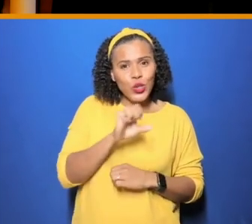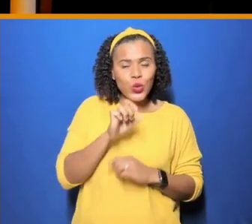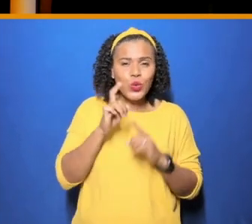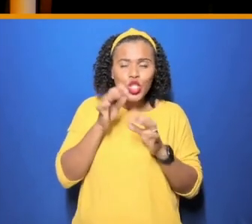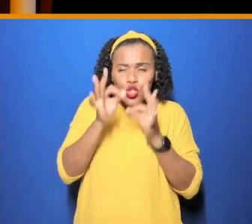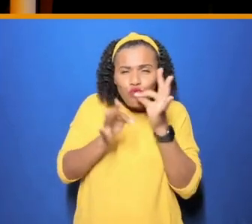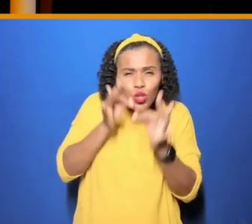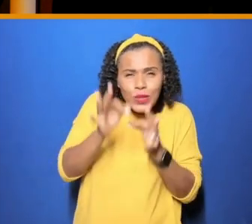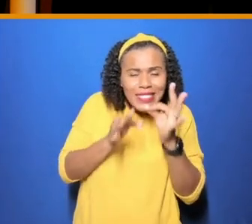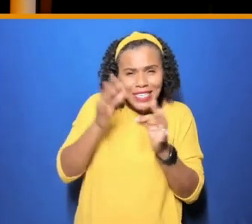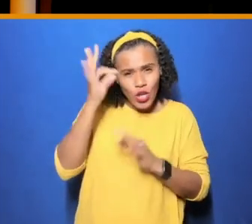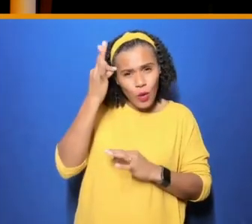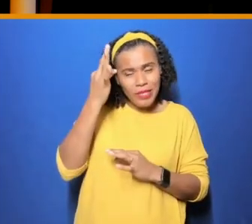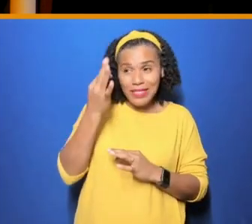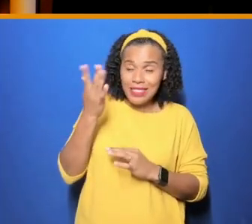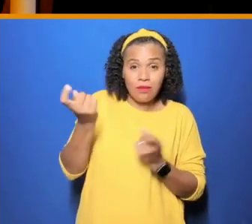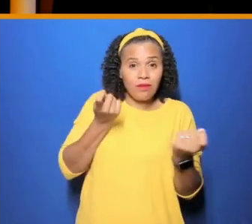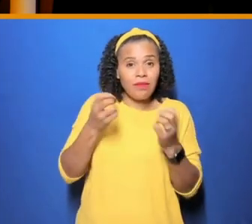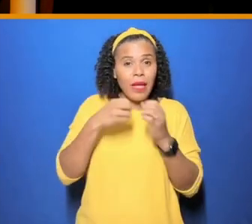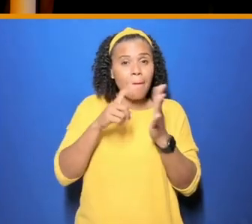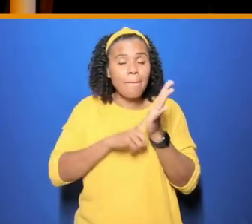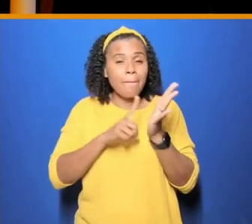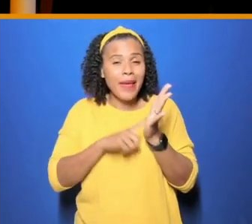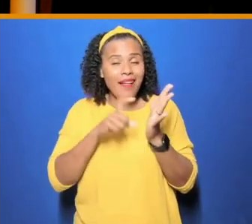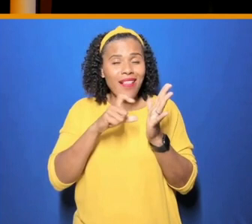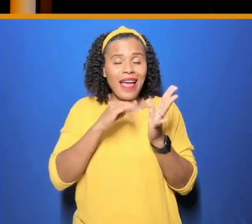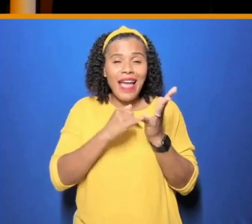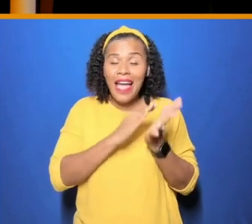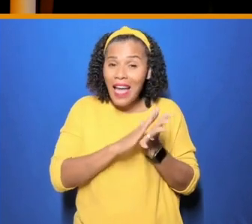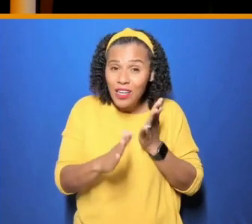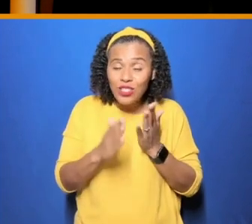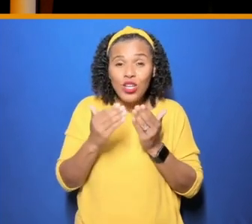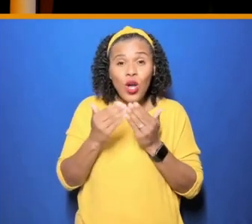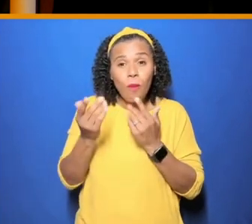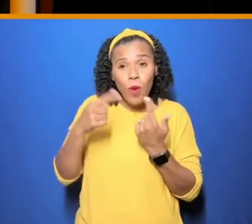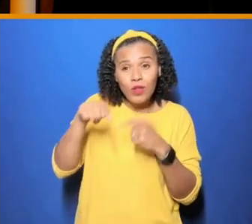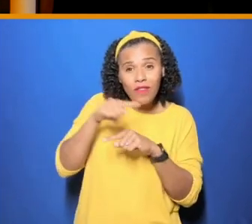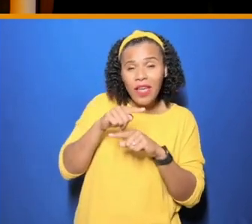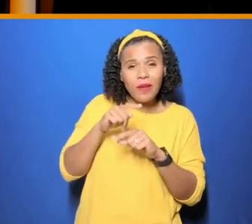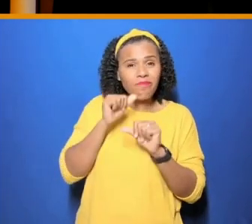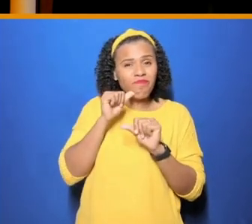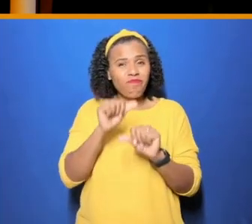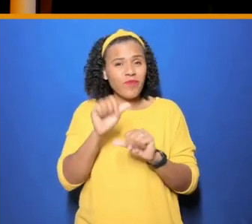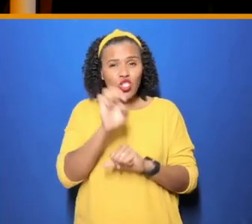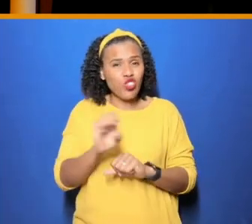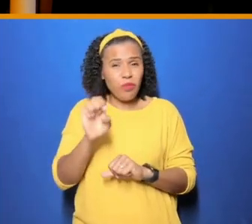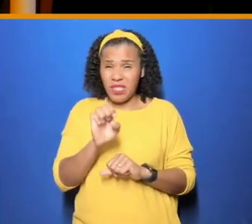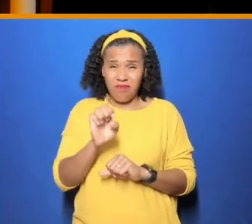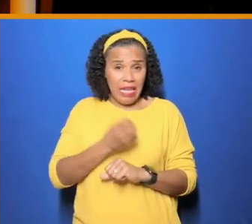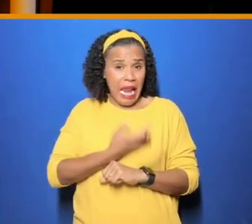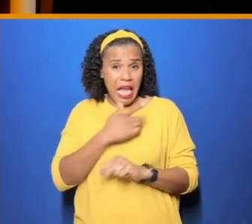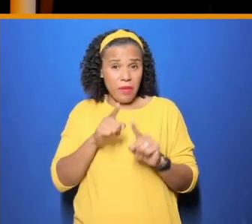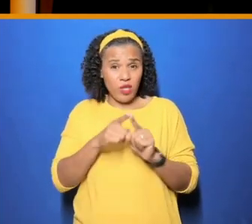and that was chaired by Bill Cash. And should we say most people on that committee were not massively pro-European Union, even the Labour ones. And it struck